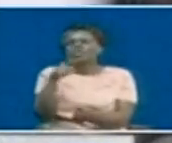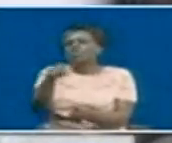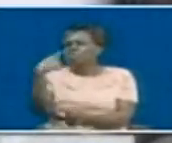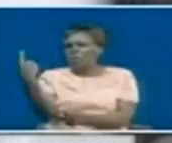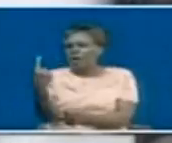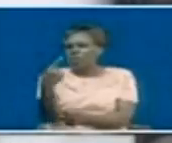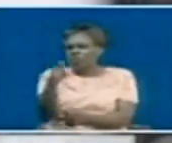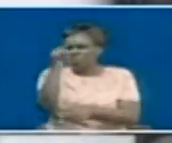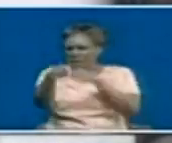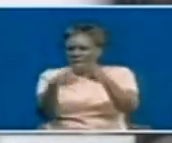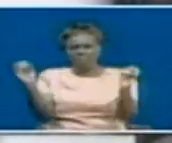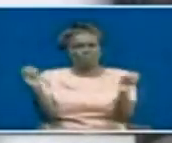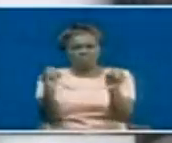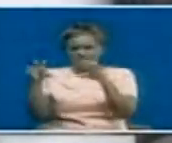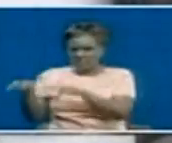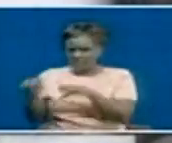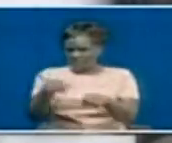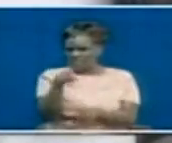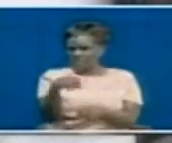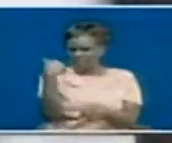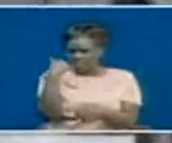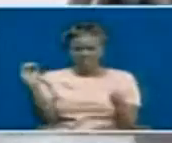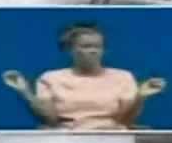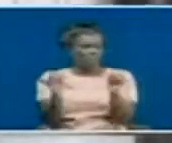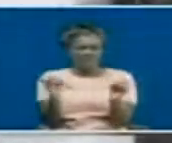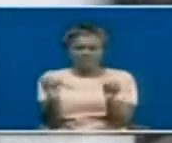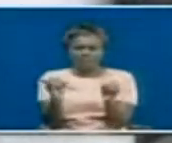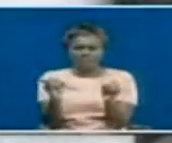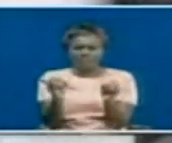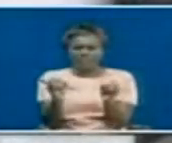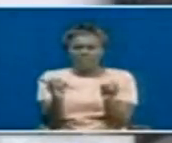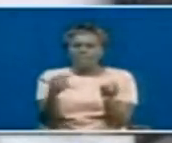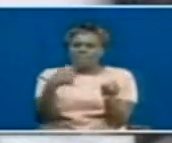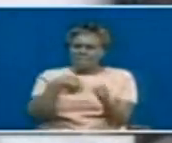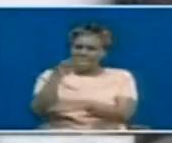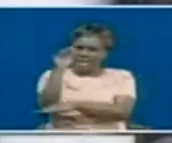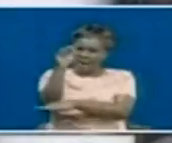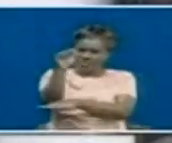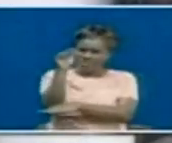the one to blame for suffering from postpartum depression. I appeal to